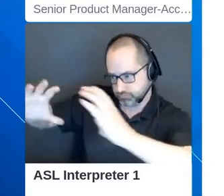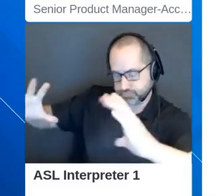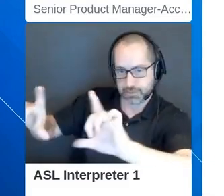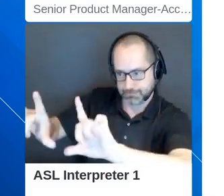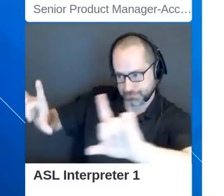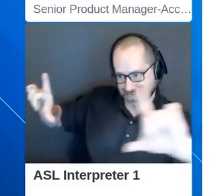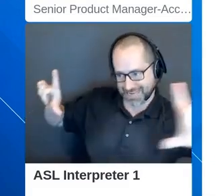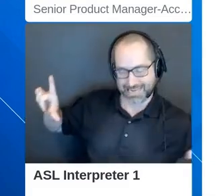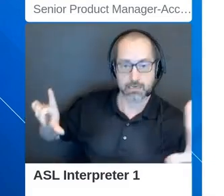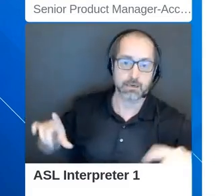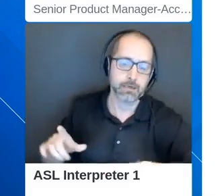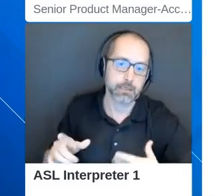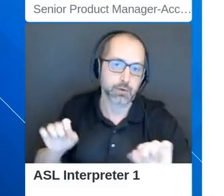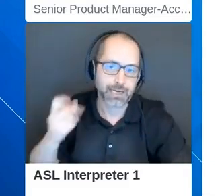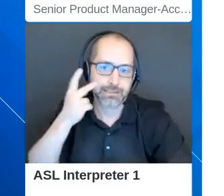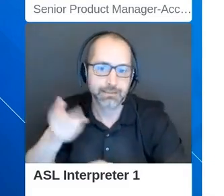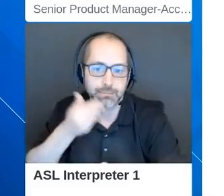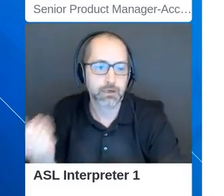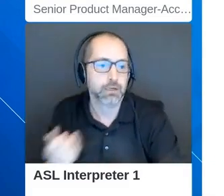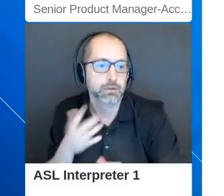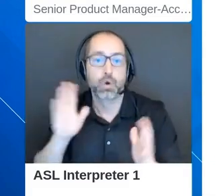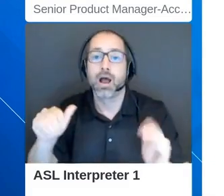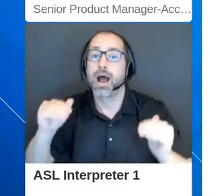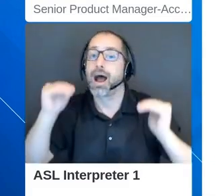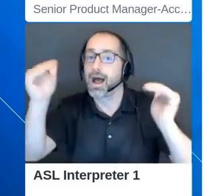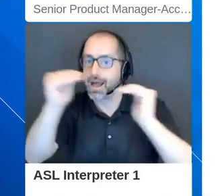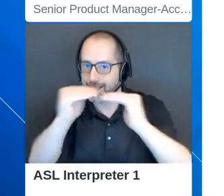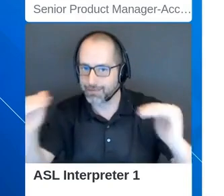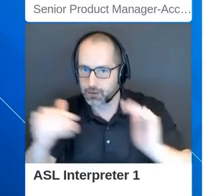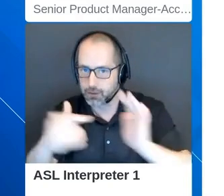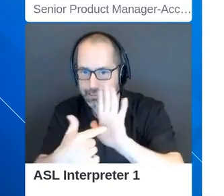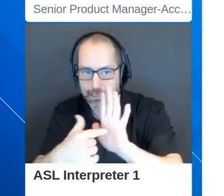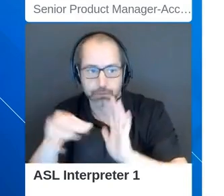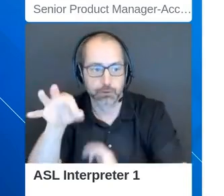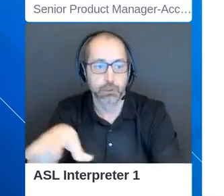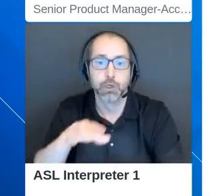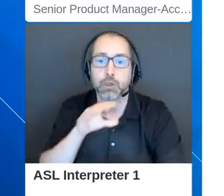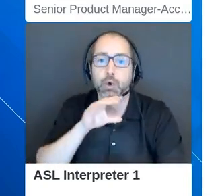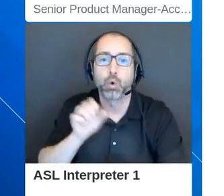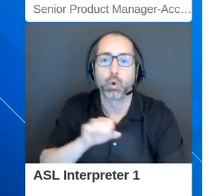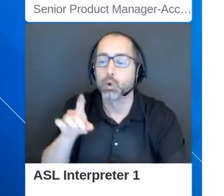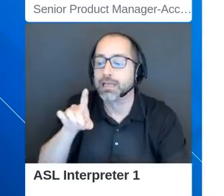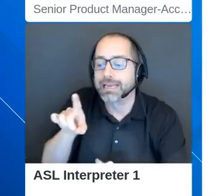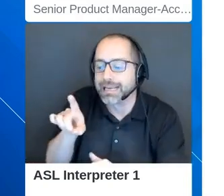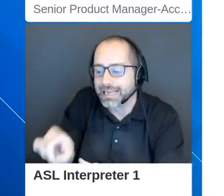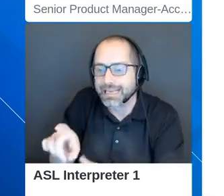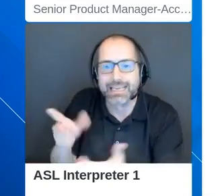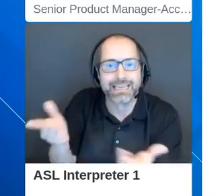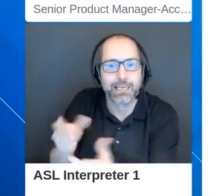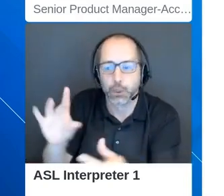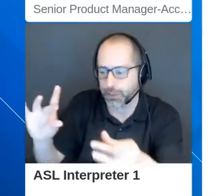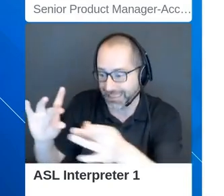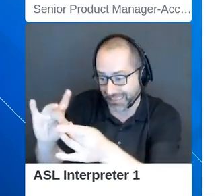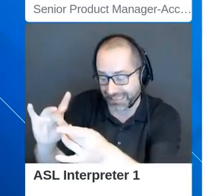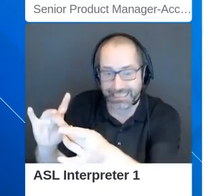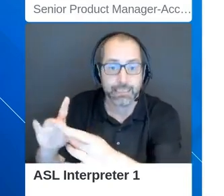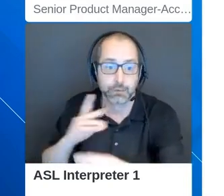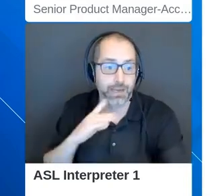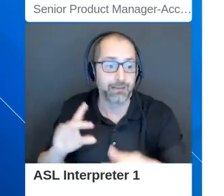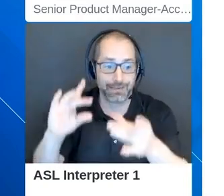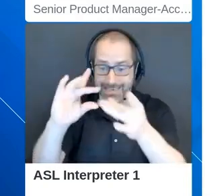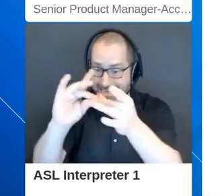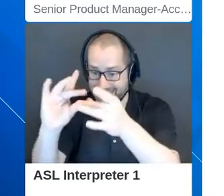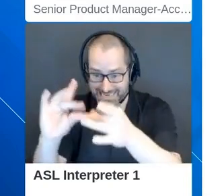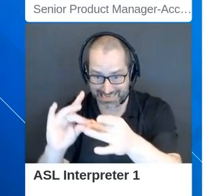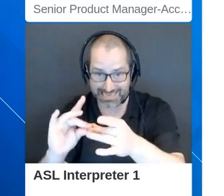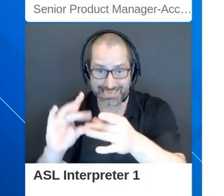Okay, let's go some pretty high level examples. The old click here link. So here we have some links on a page. There's